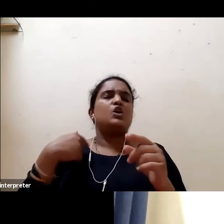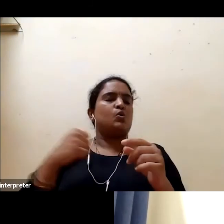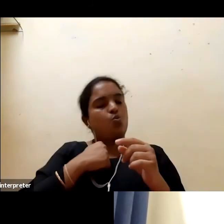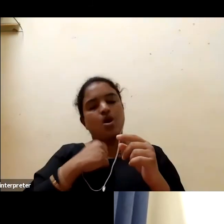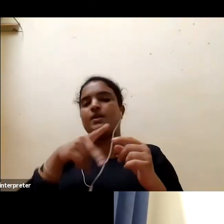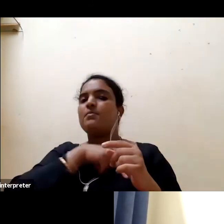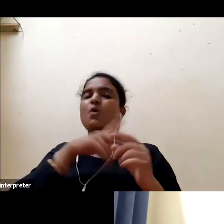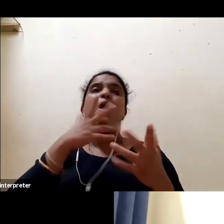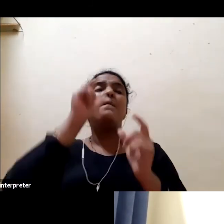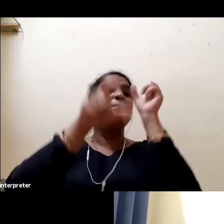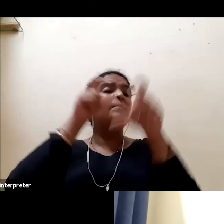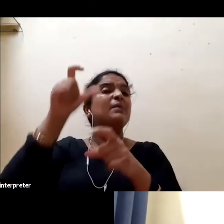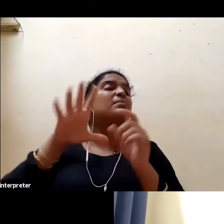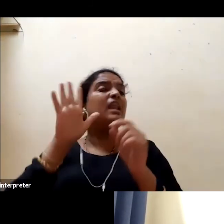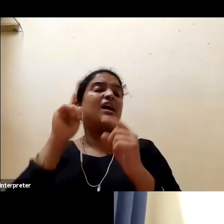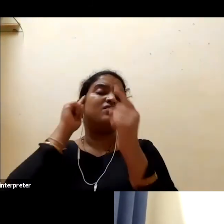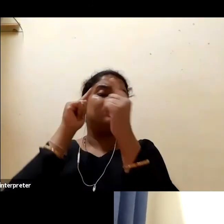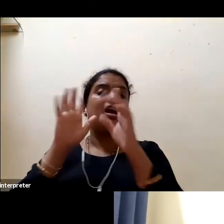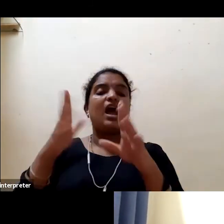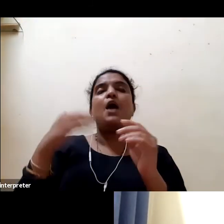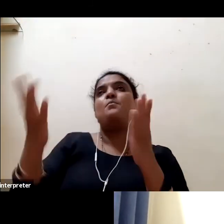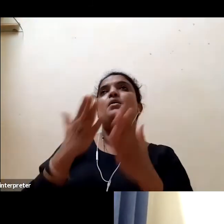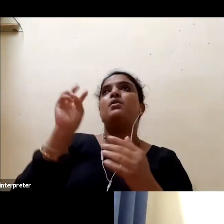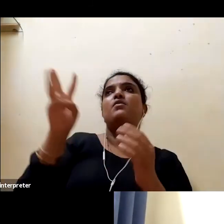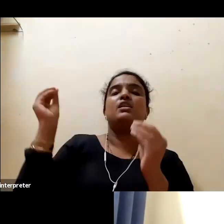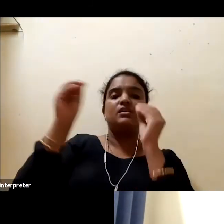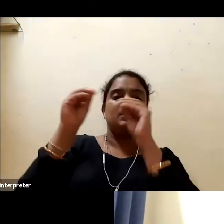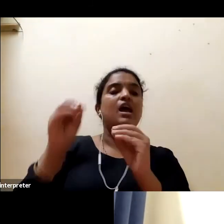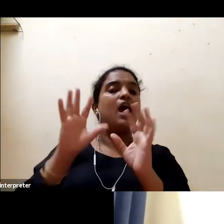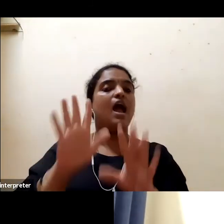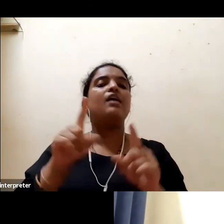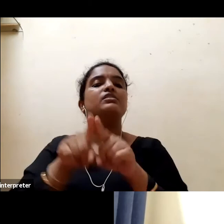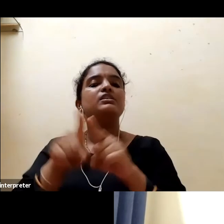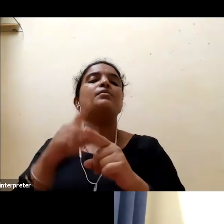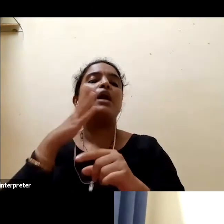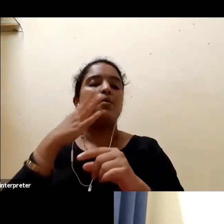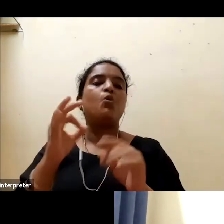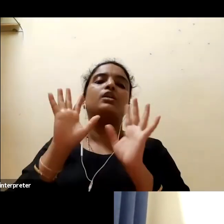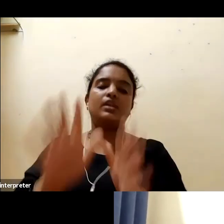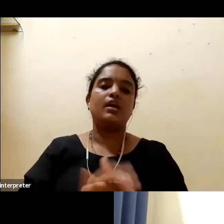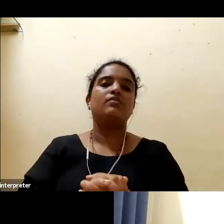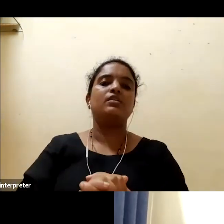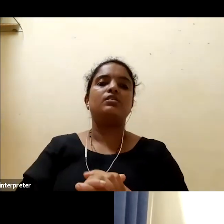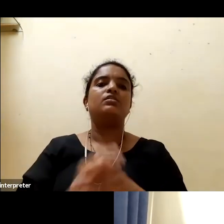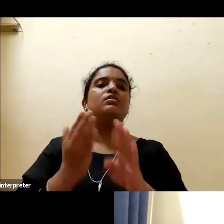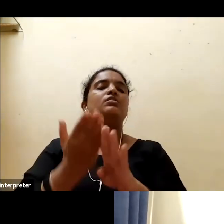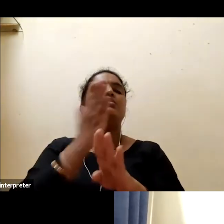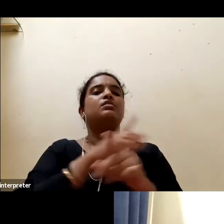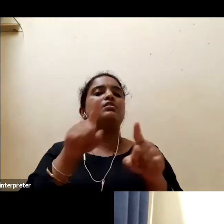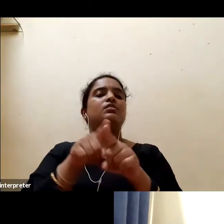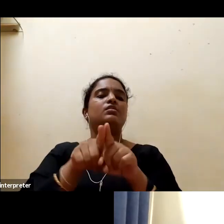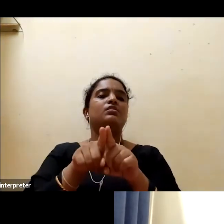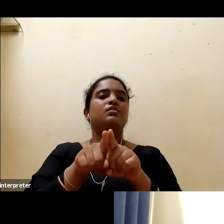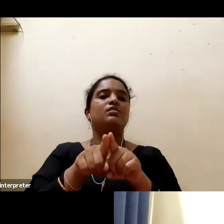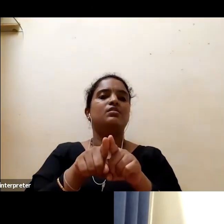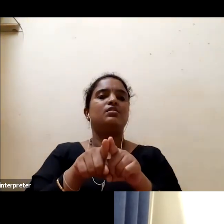that they're expecting it, and I have to send it out. So blog, no one is holding a sword to your neck. If you don't